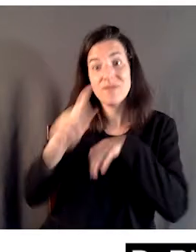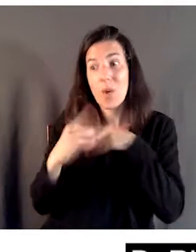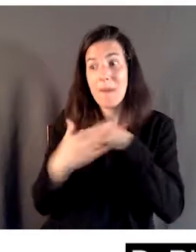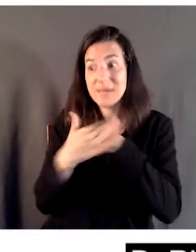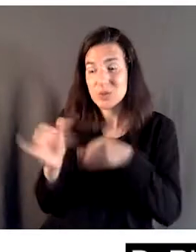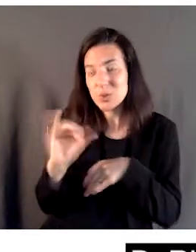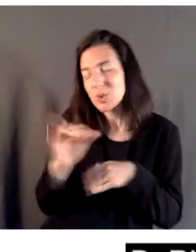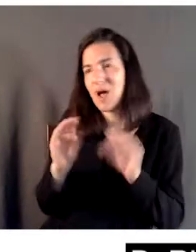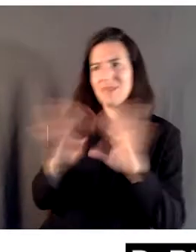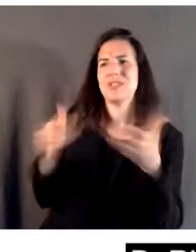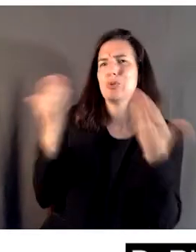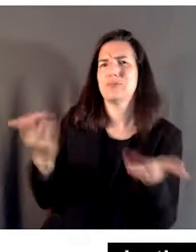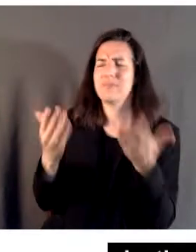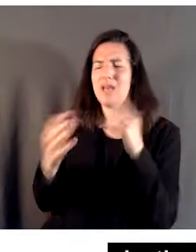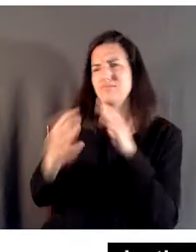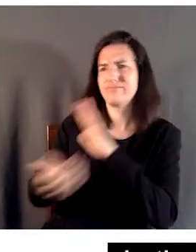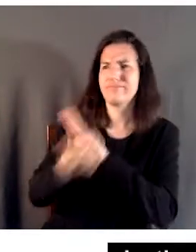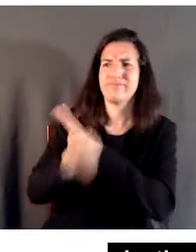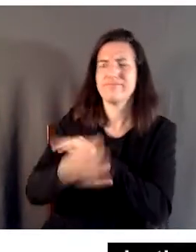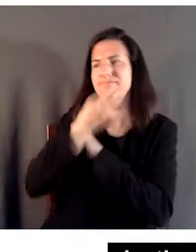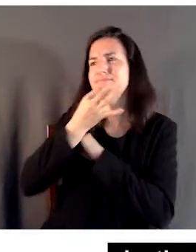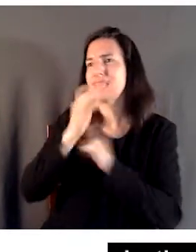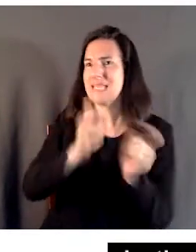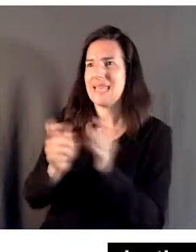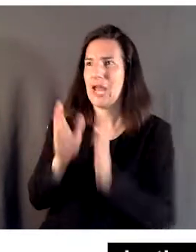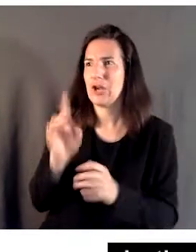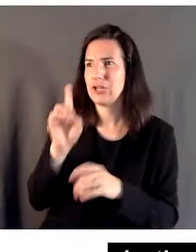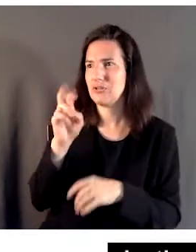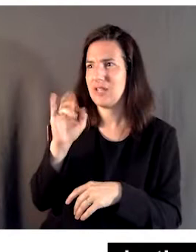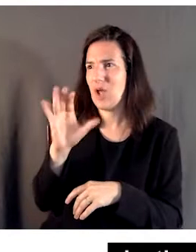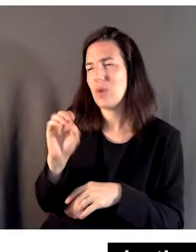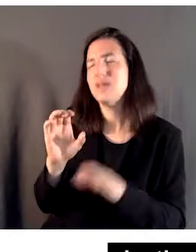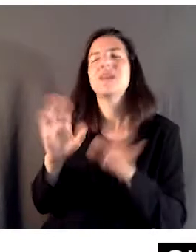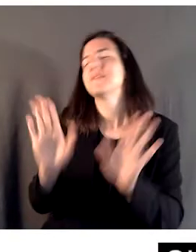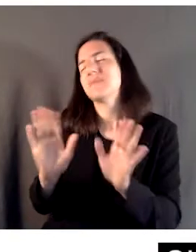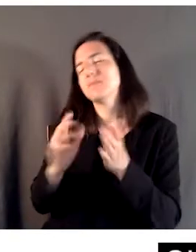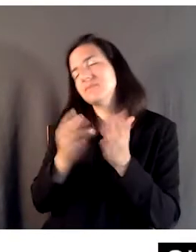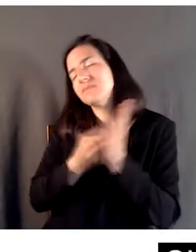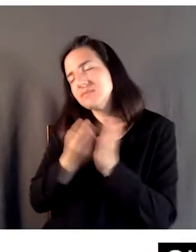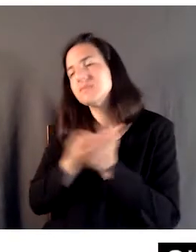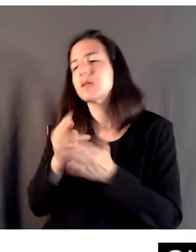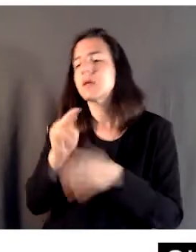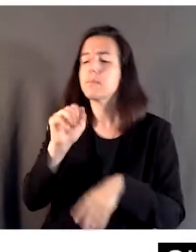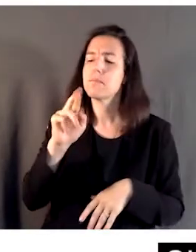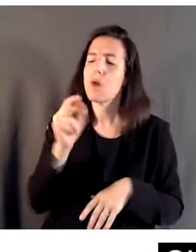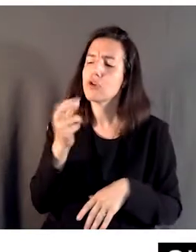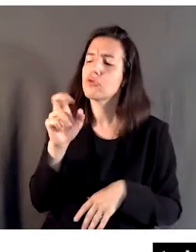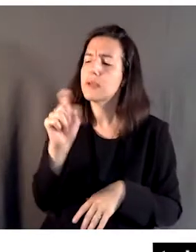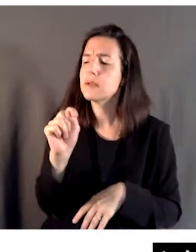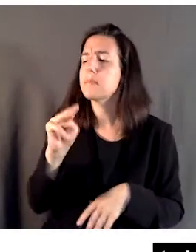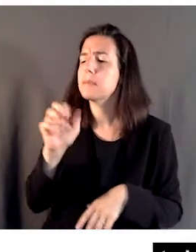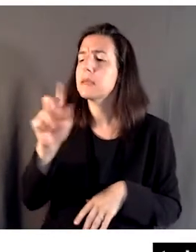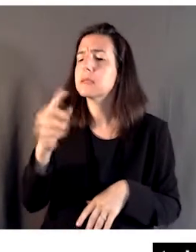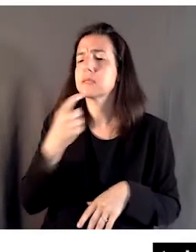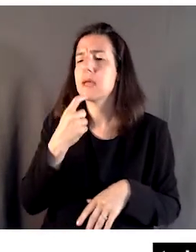No, but really, seriously, I needed you to do that because if, Margaret Mead said it only usually takes, not only takes,